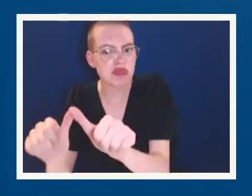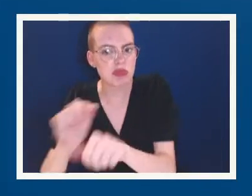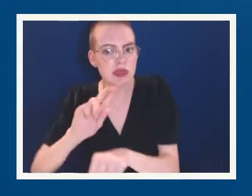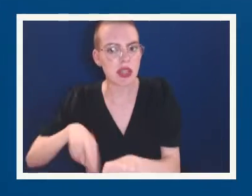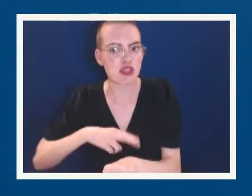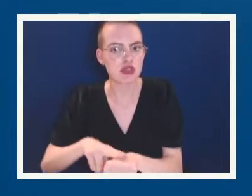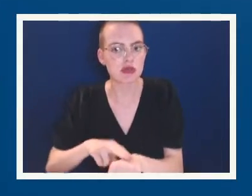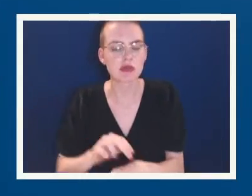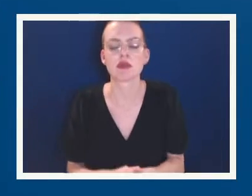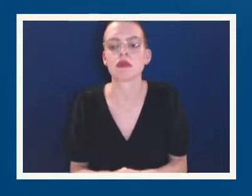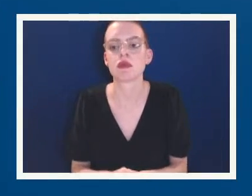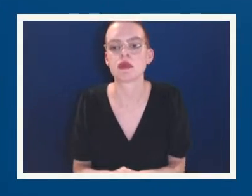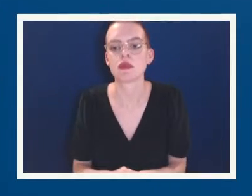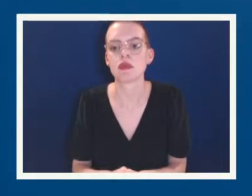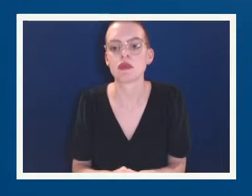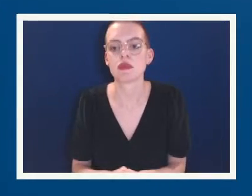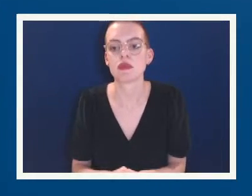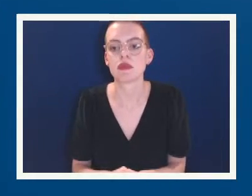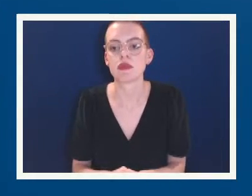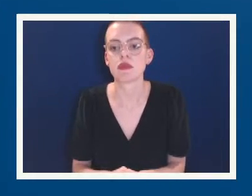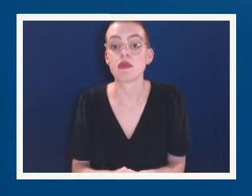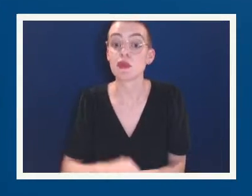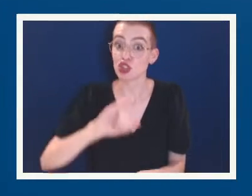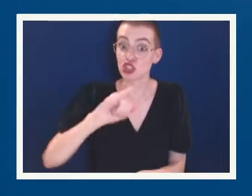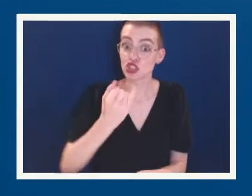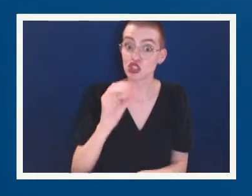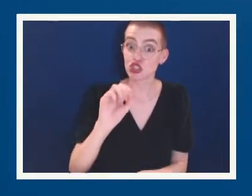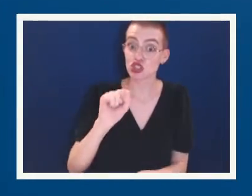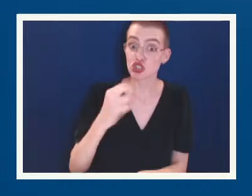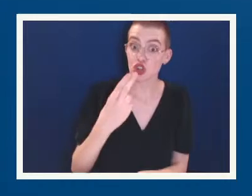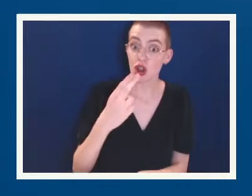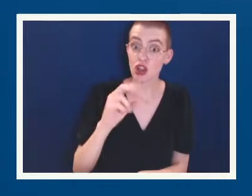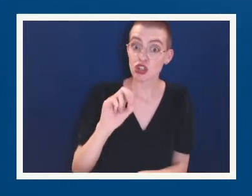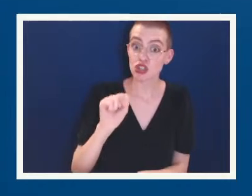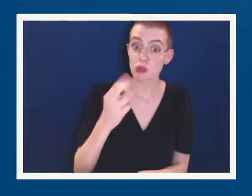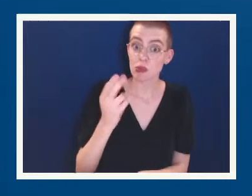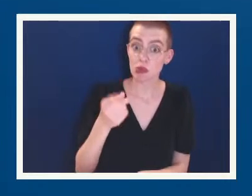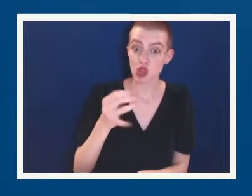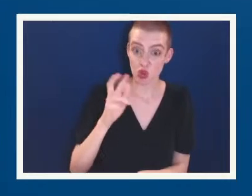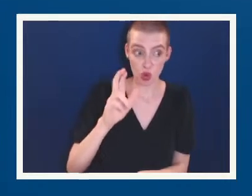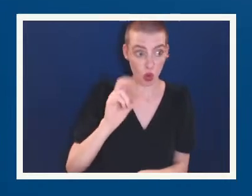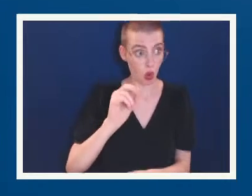And with Josh Shapiro as governor, there'll be no ban in Pennsylvania.